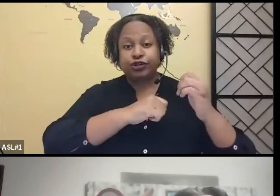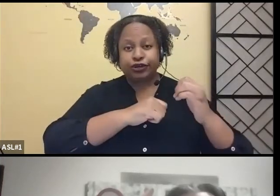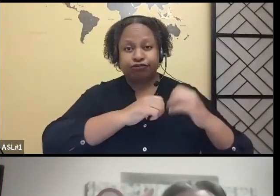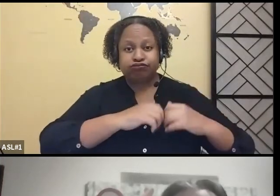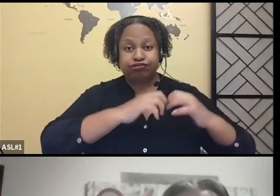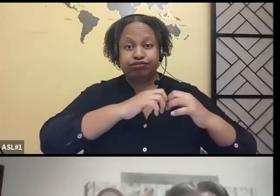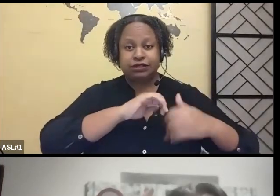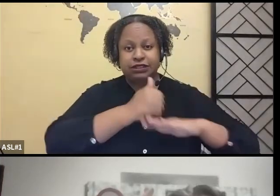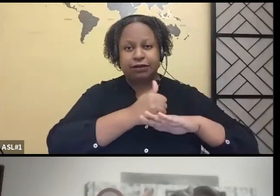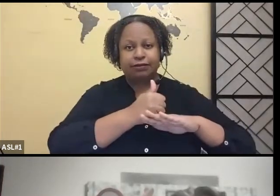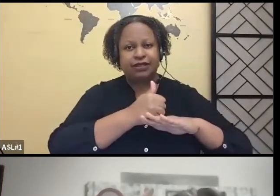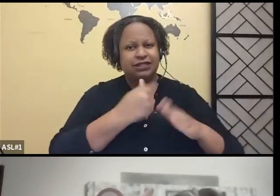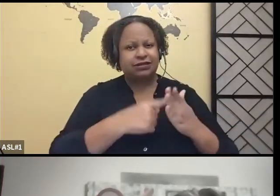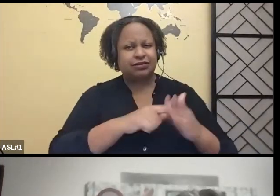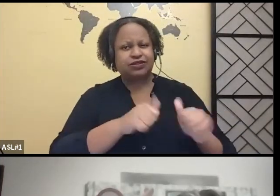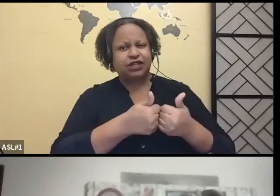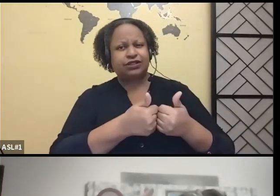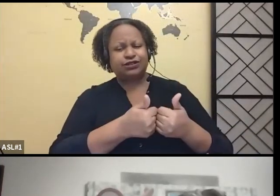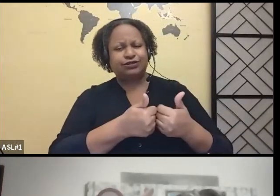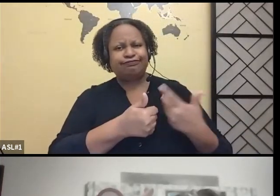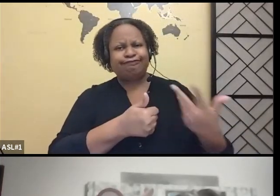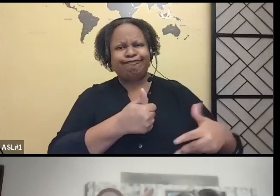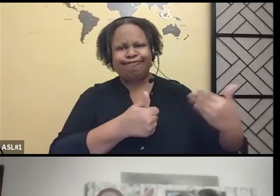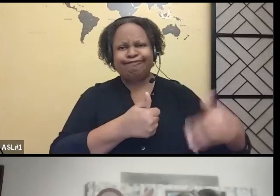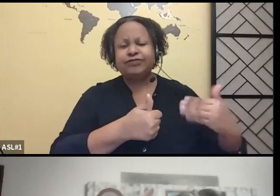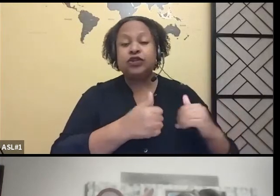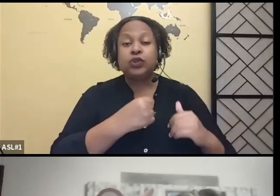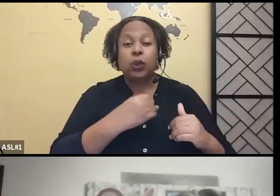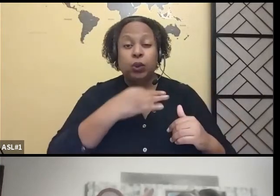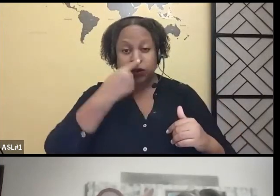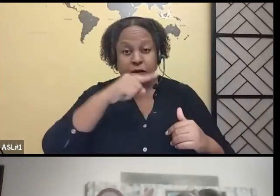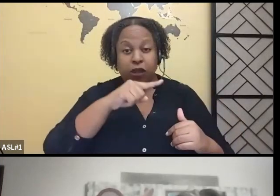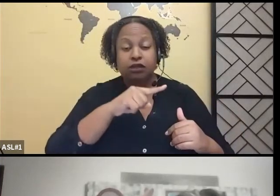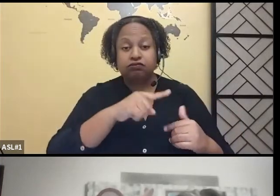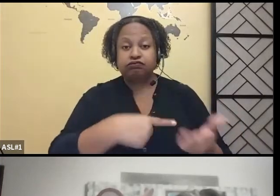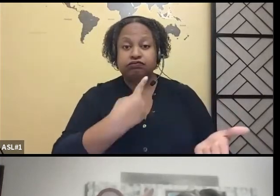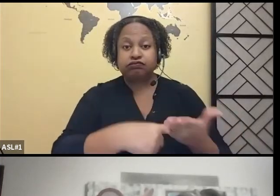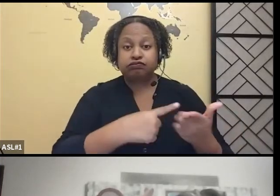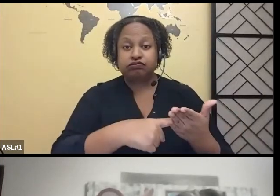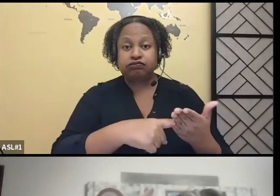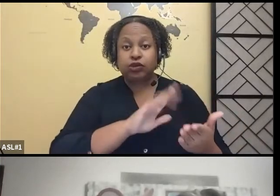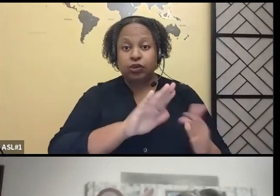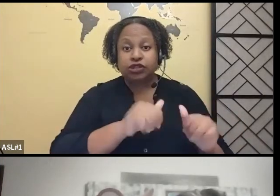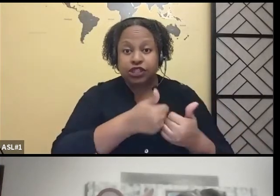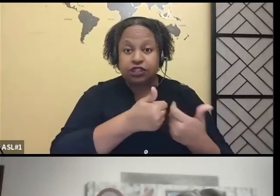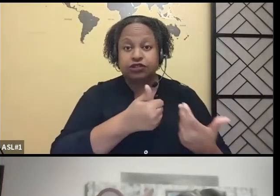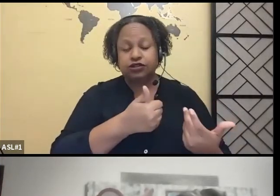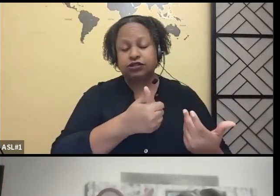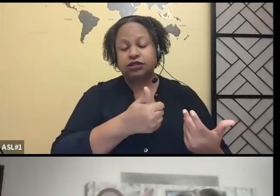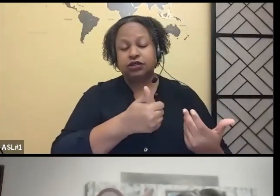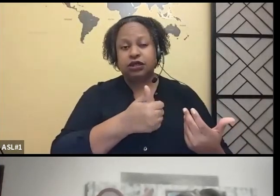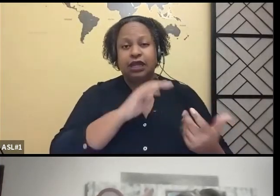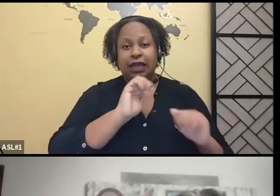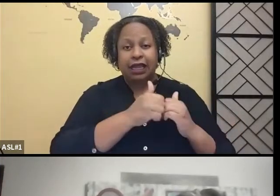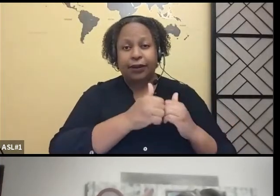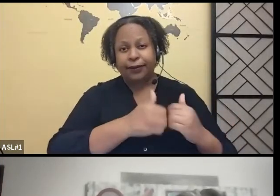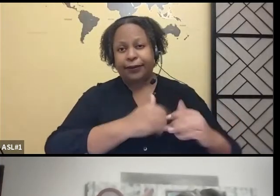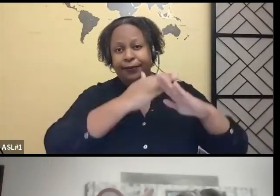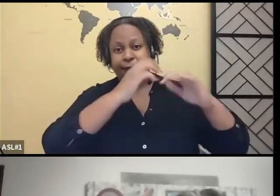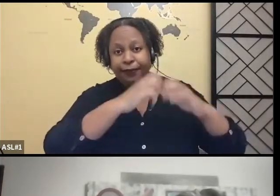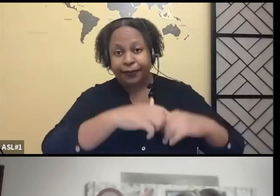of some of these challenges and how you've overcome them, or some of the movements that most inspire you and the way that they